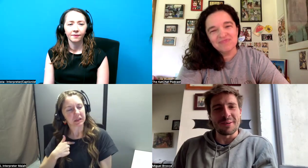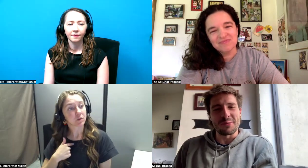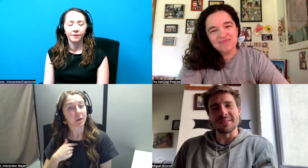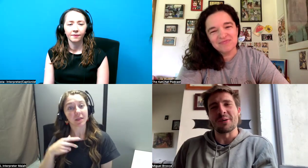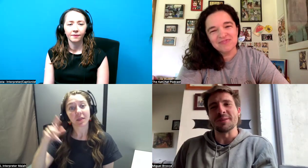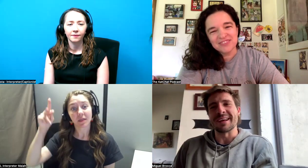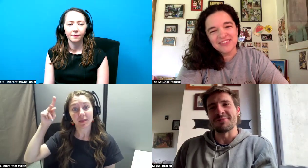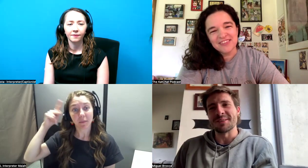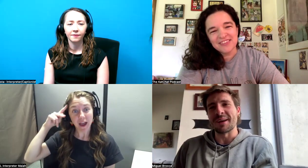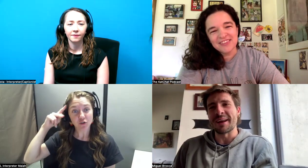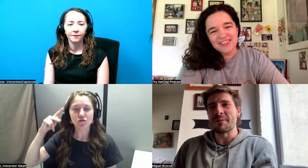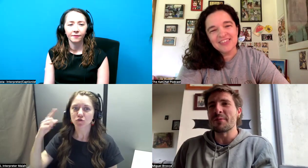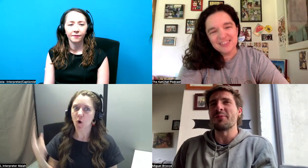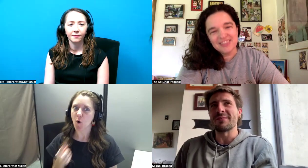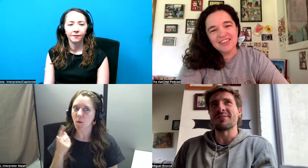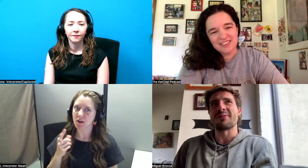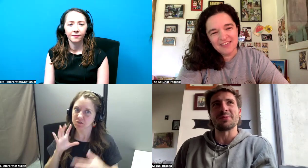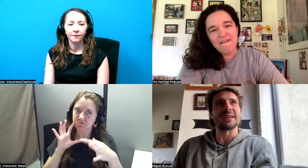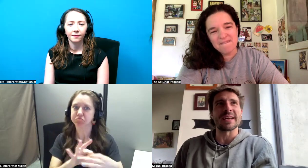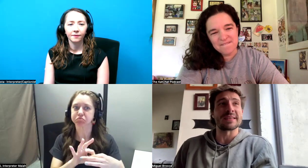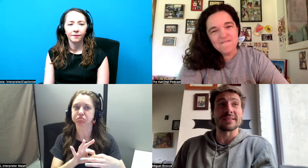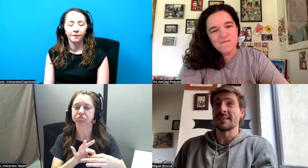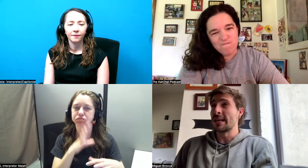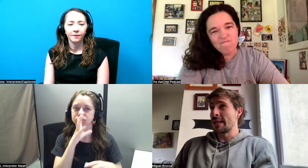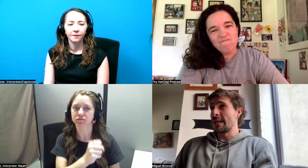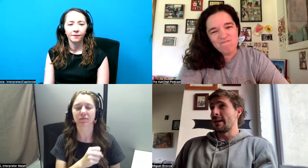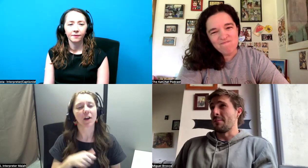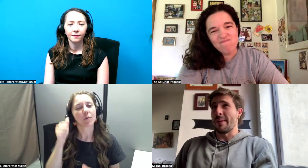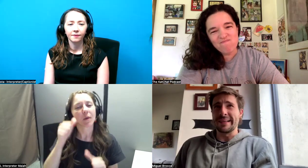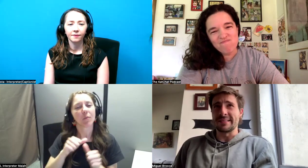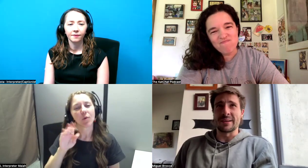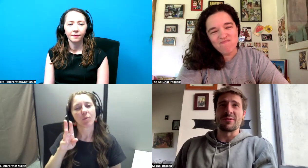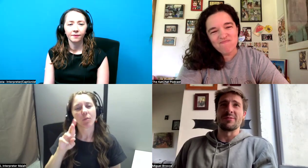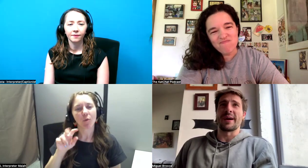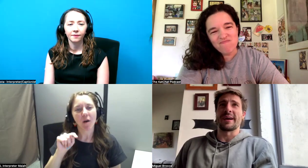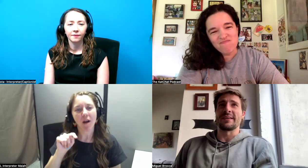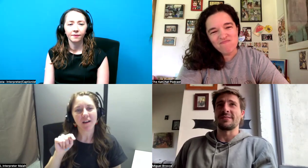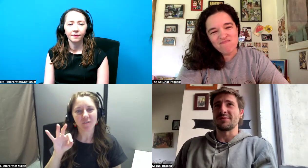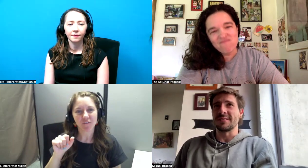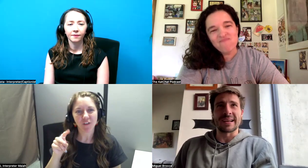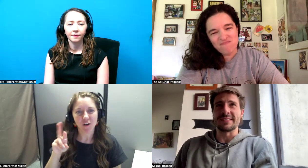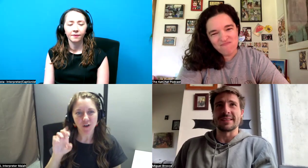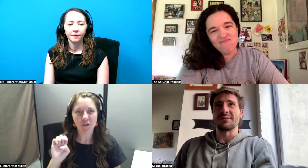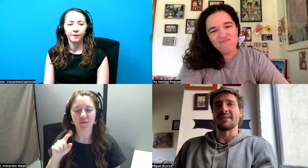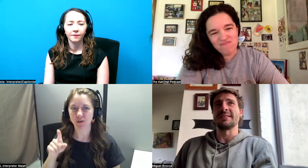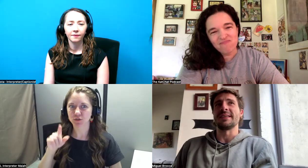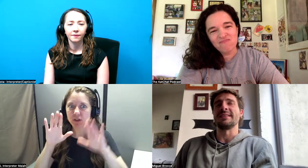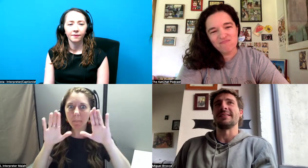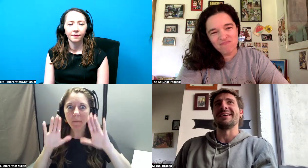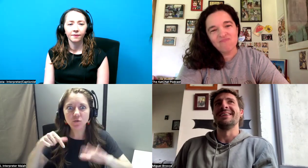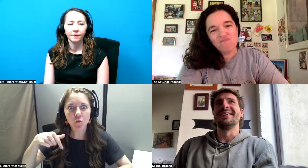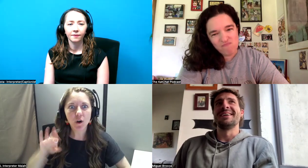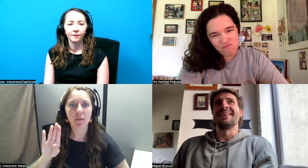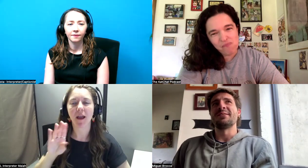have always have, you know. And I remember Brett Favre being like this amazing quarterback, just fantastic at everything he did,